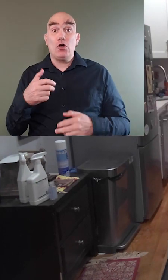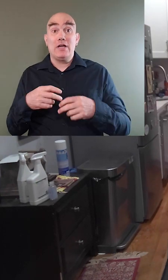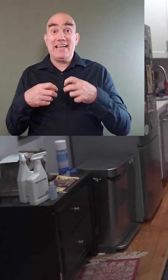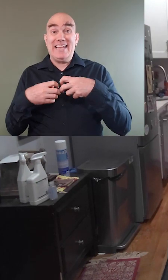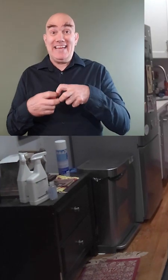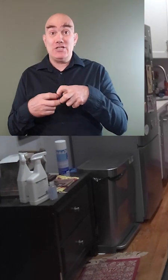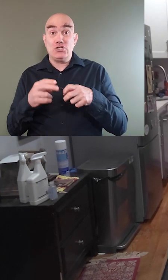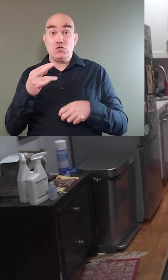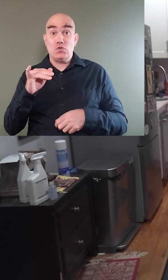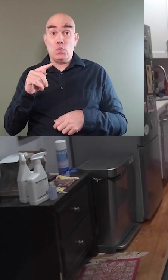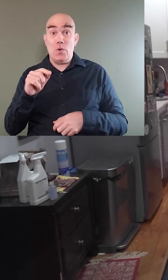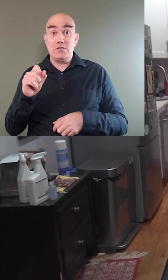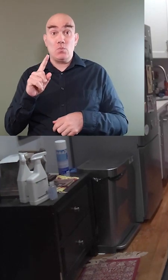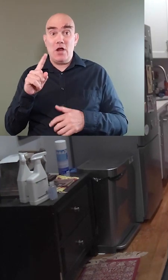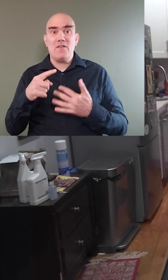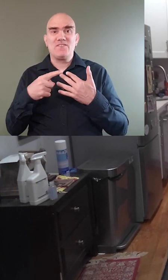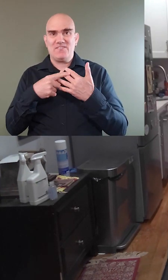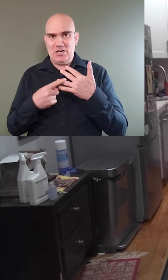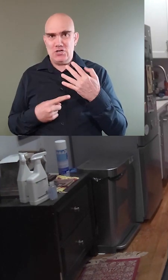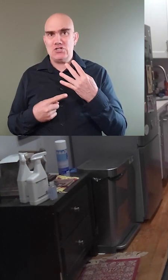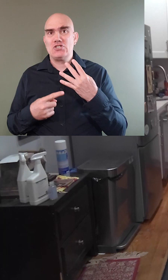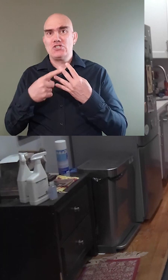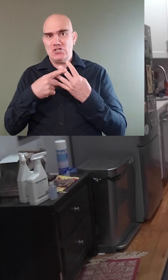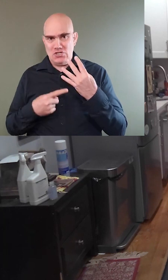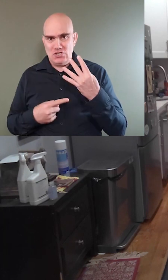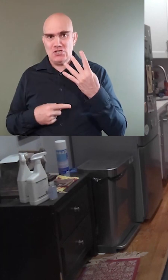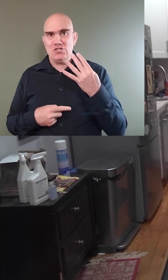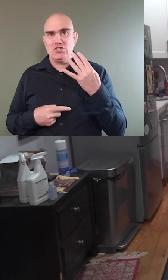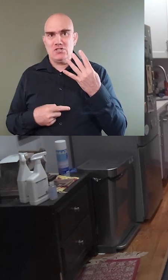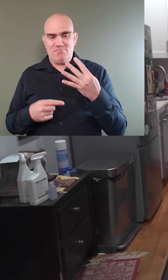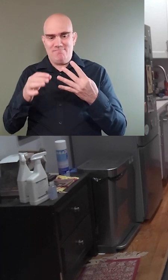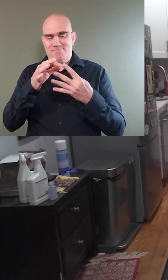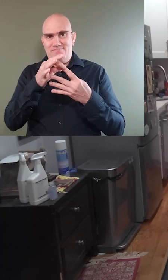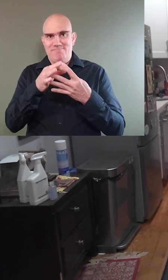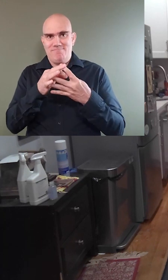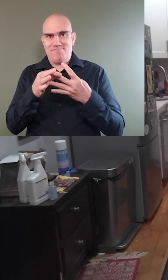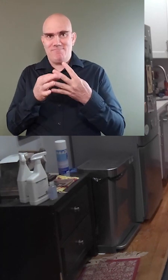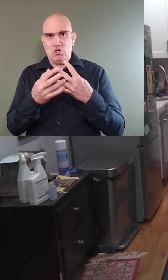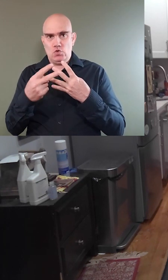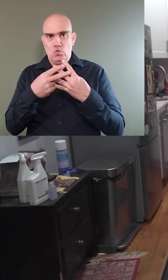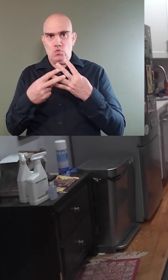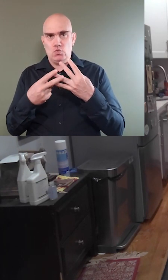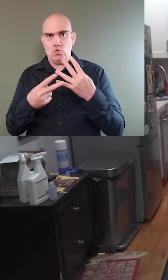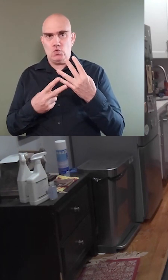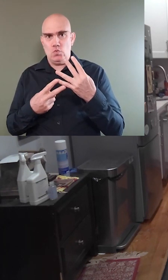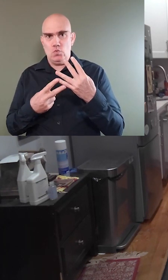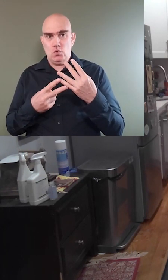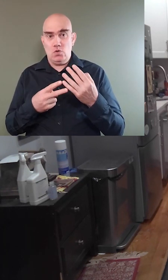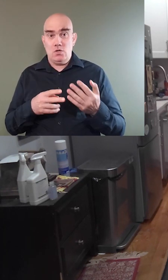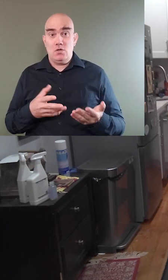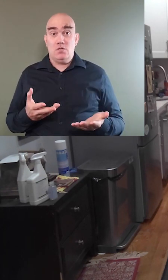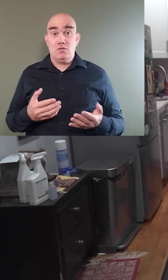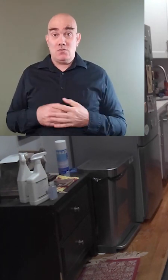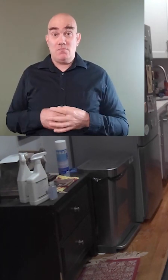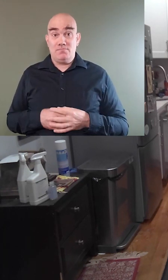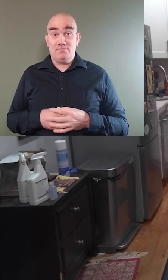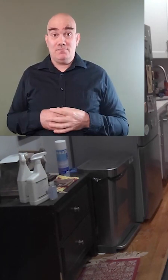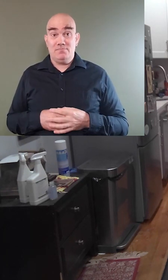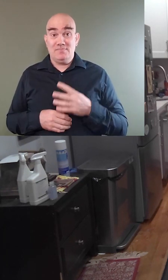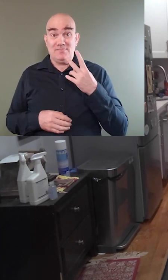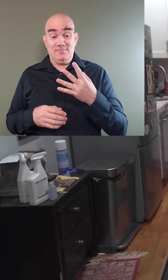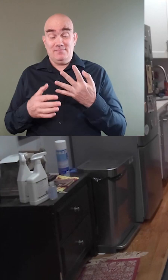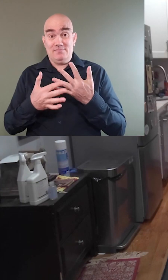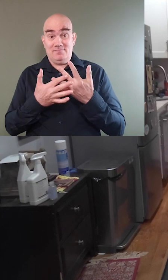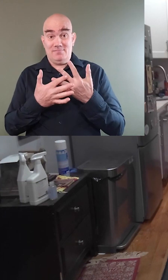hinge joints are on our forefingers, the two top knuckles. So the middle knuckle and the top knuckle, the